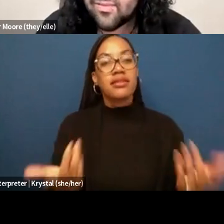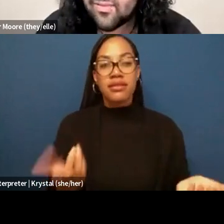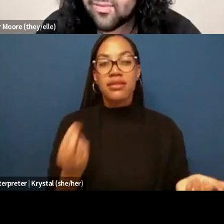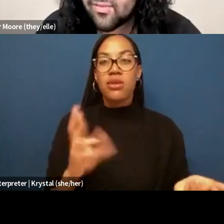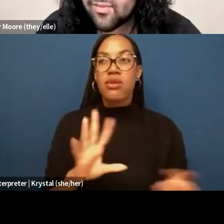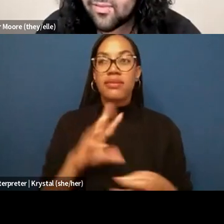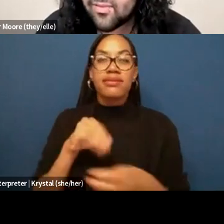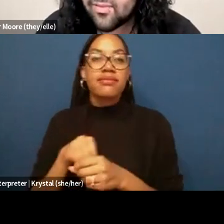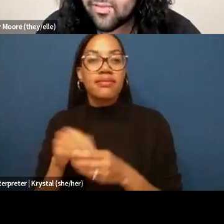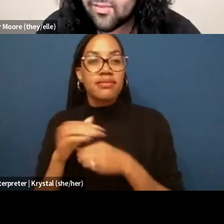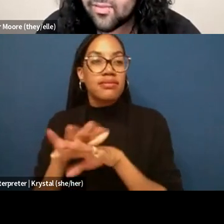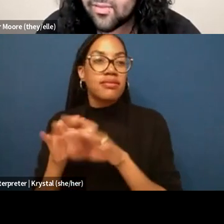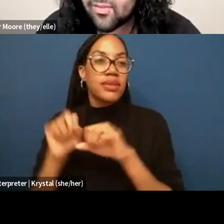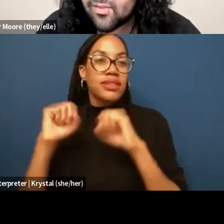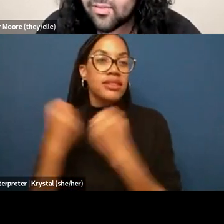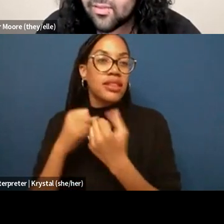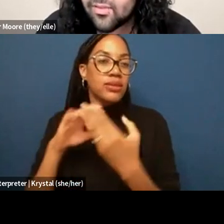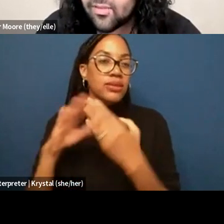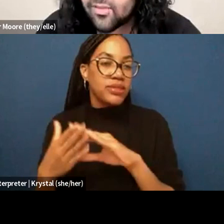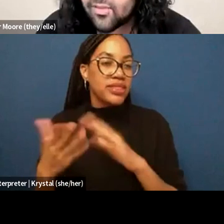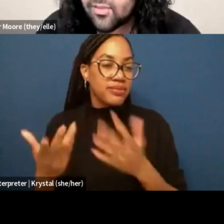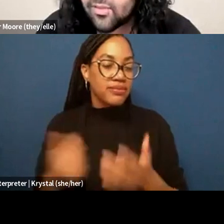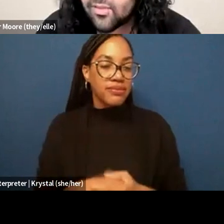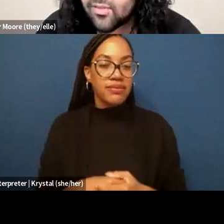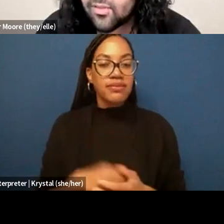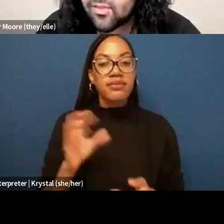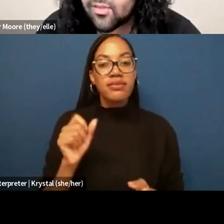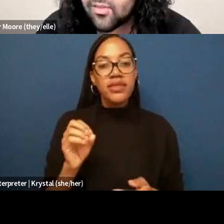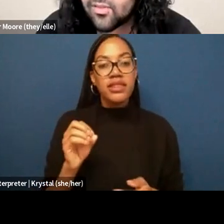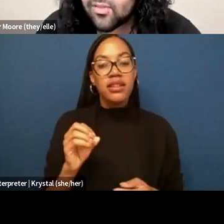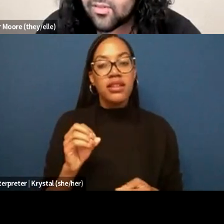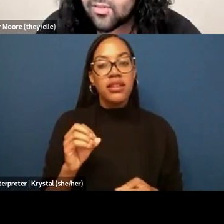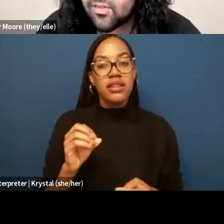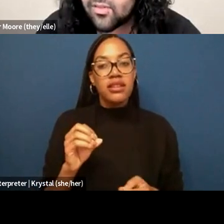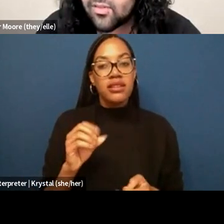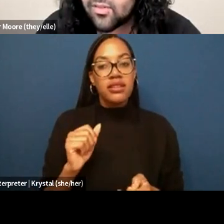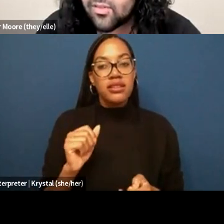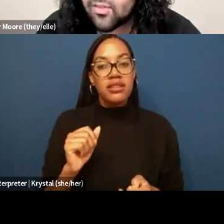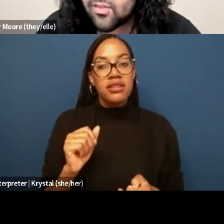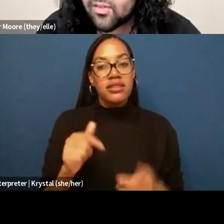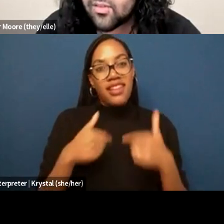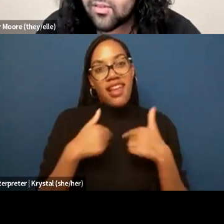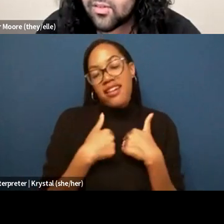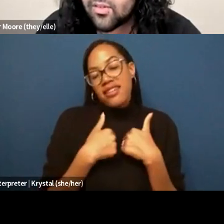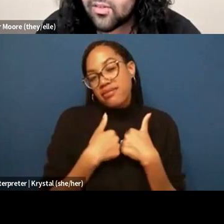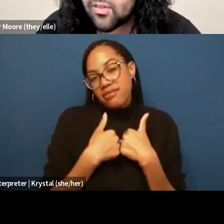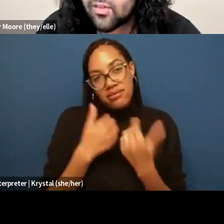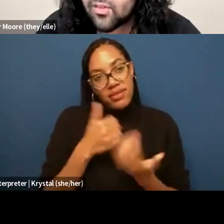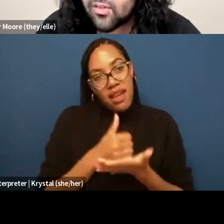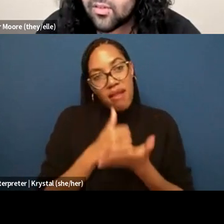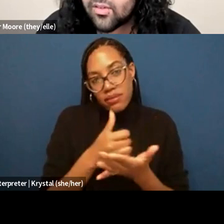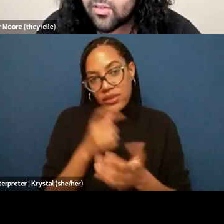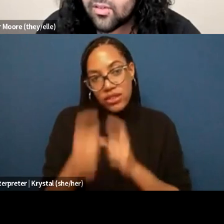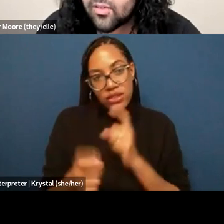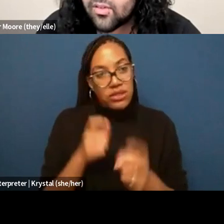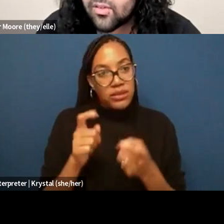I elevate in what I see, and I can't say, I mean, I help contribute to a lot of what I see,